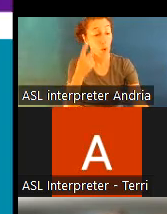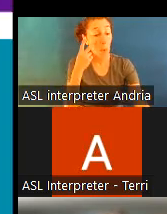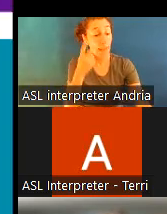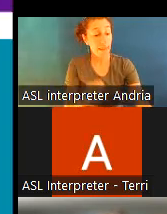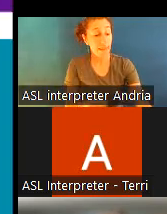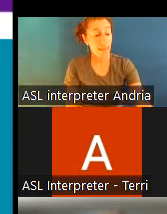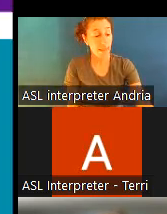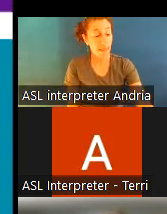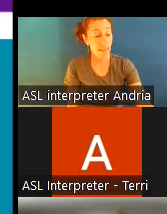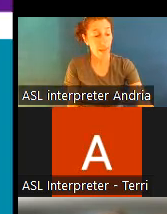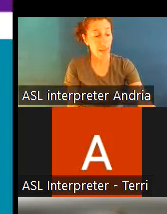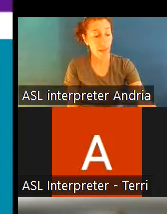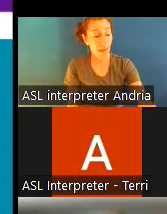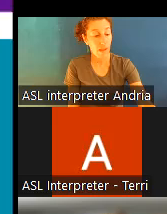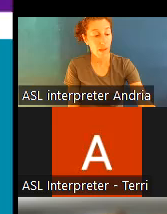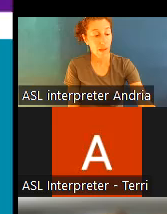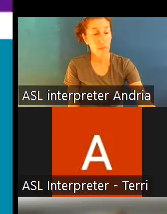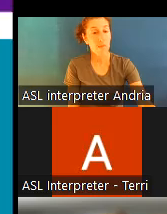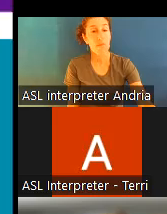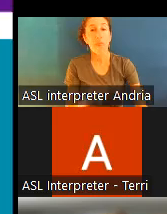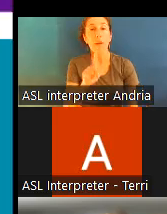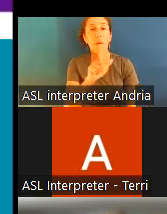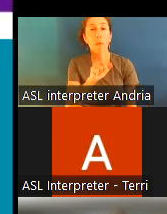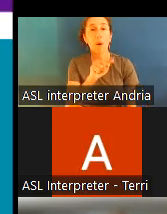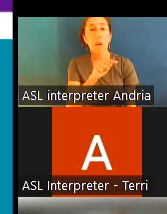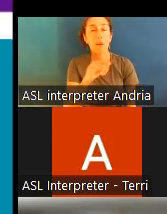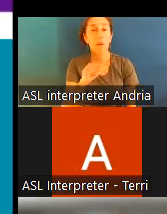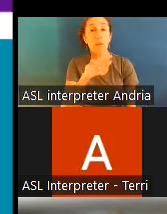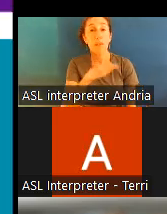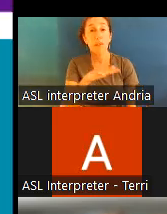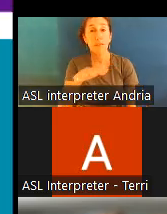somewhere between 21 to 55% of